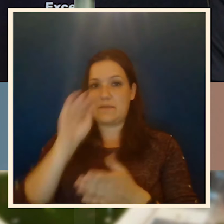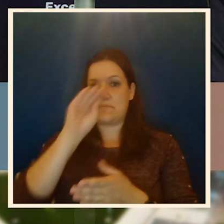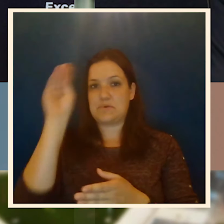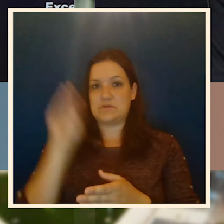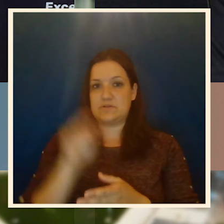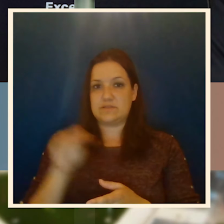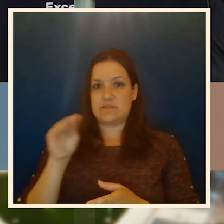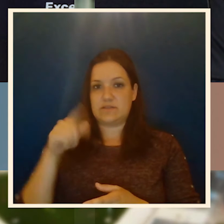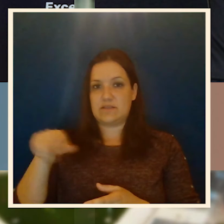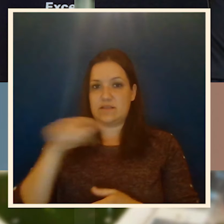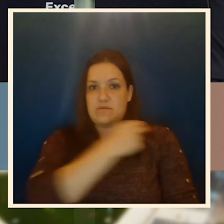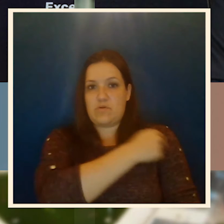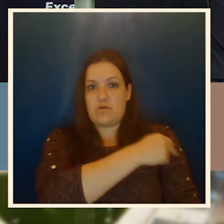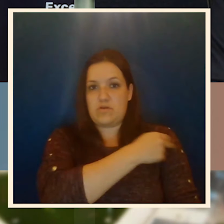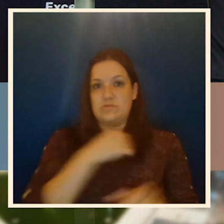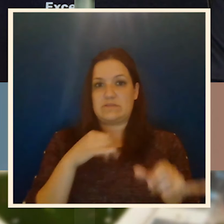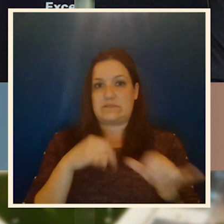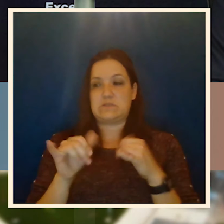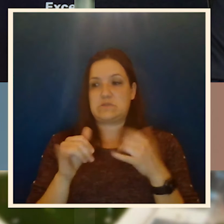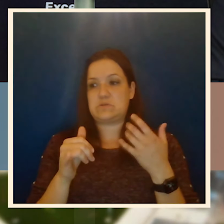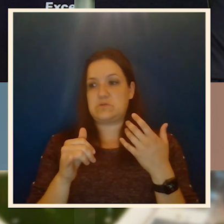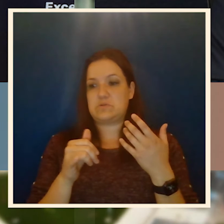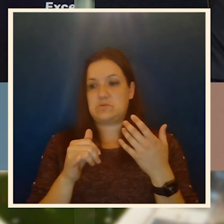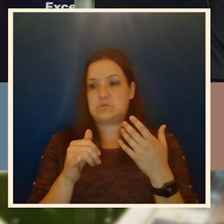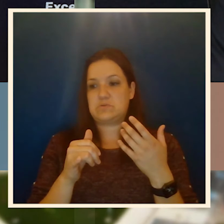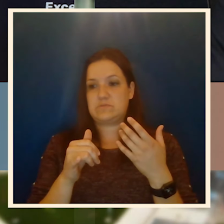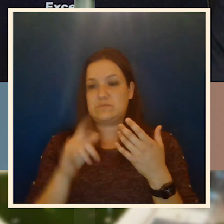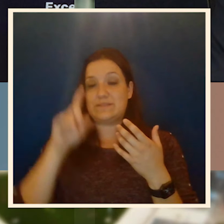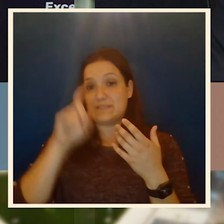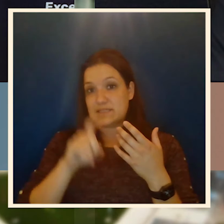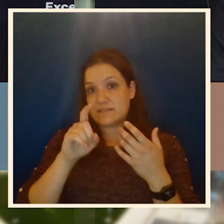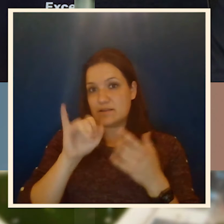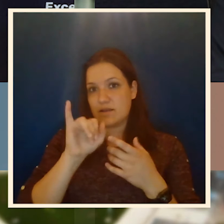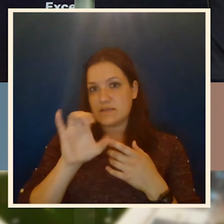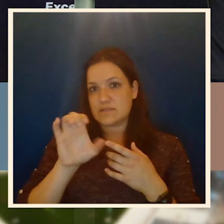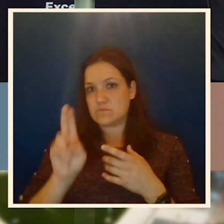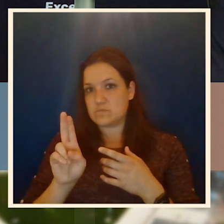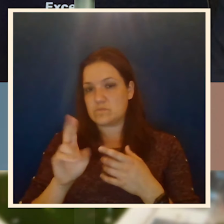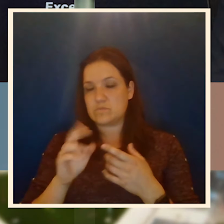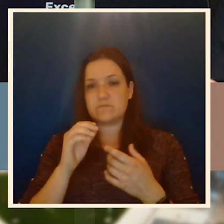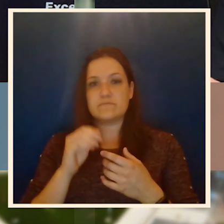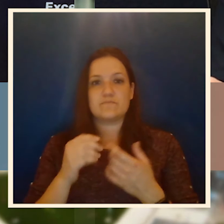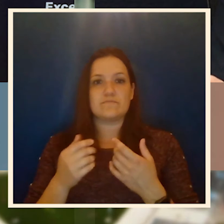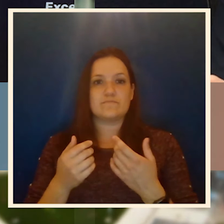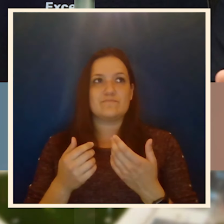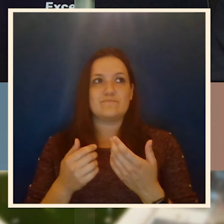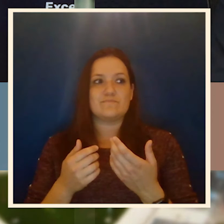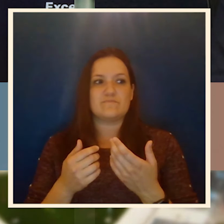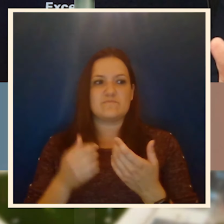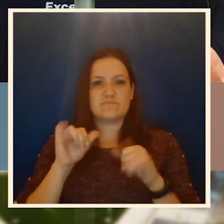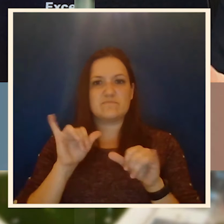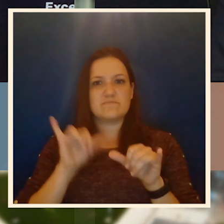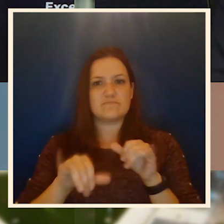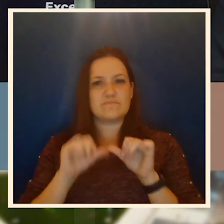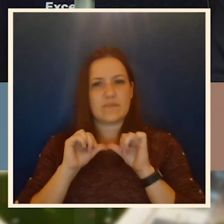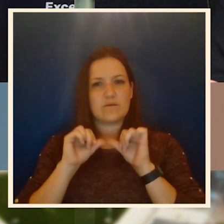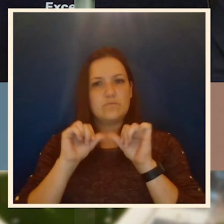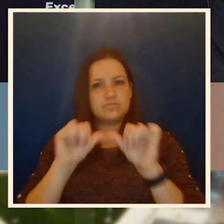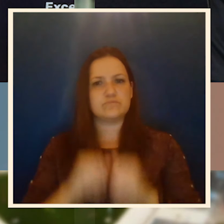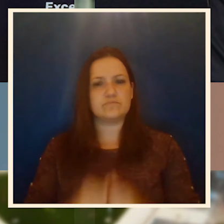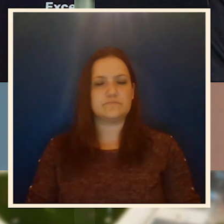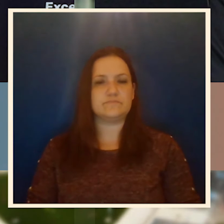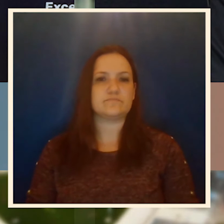So even though the numbers have dropped dramatically, that percentage of hospitalized patients that are still requiring